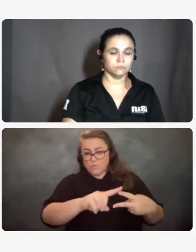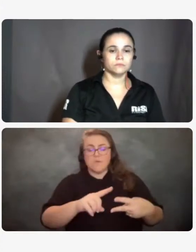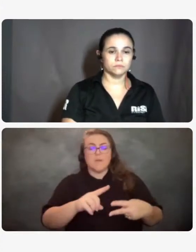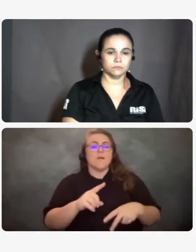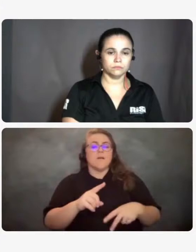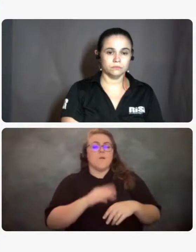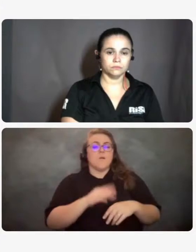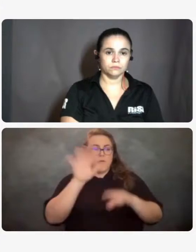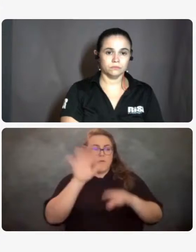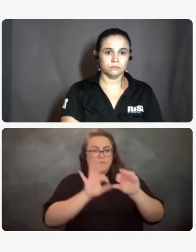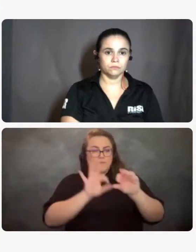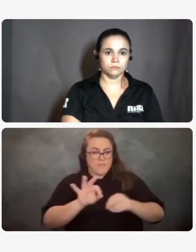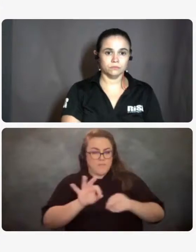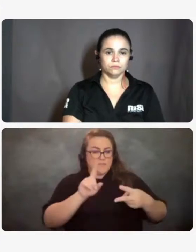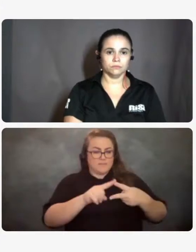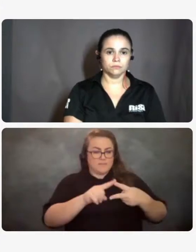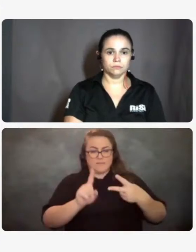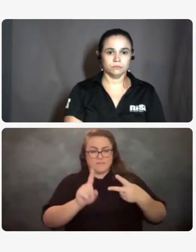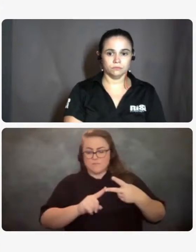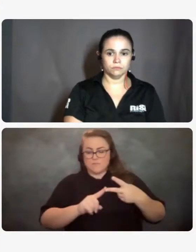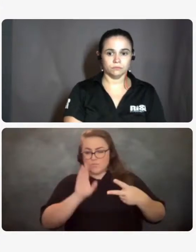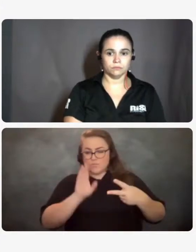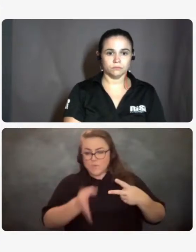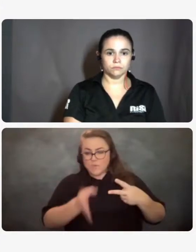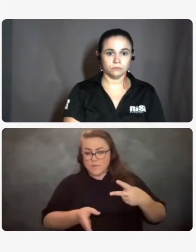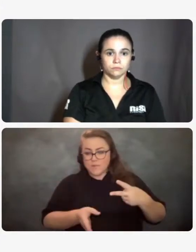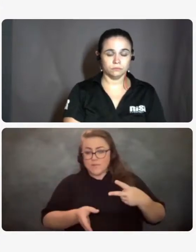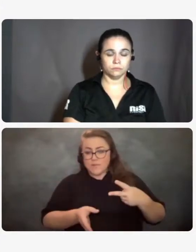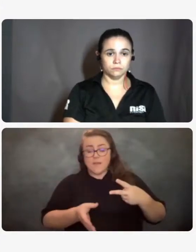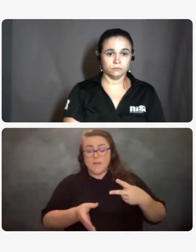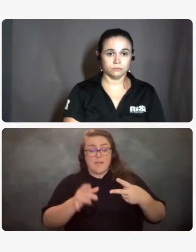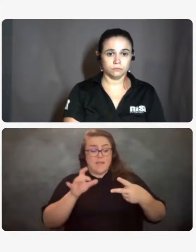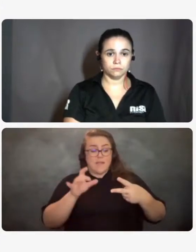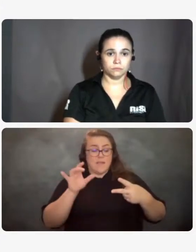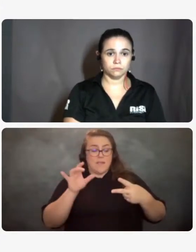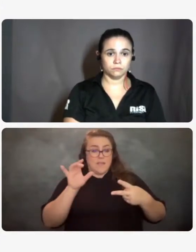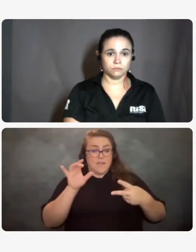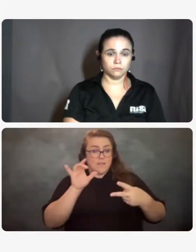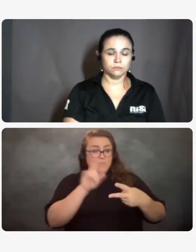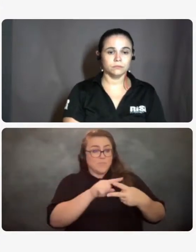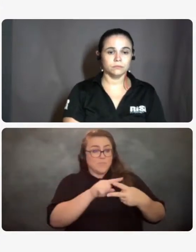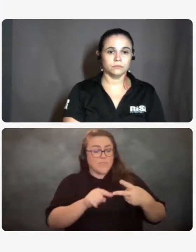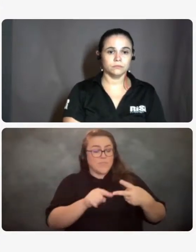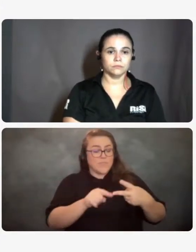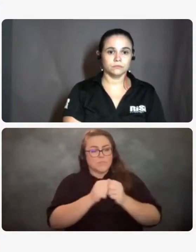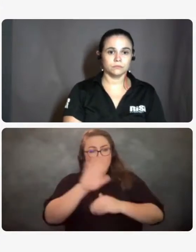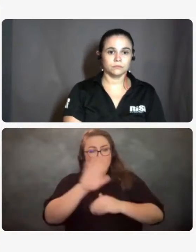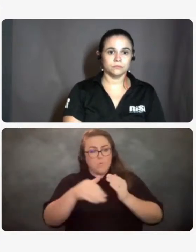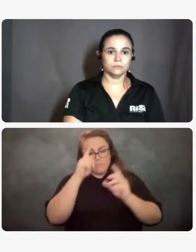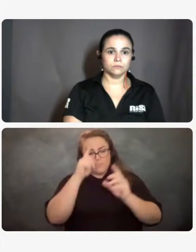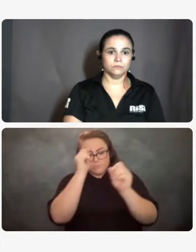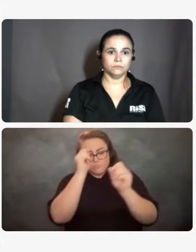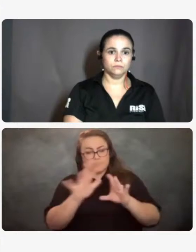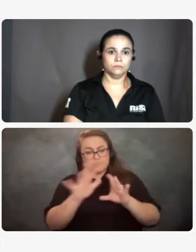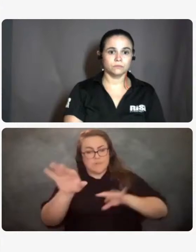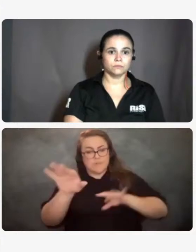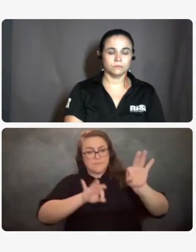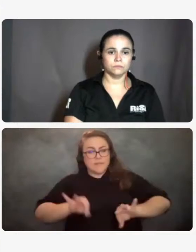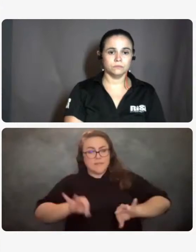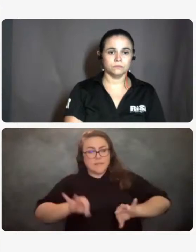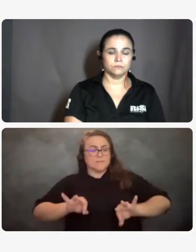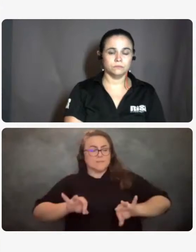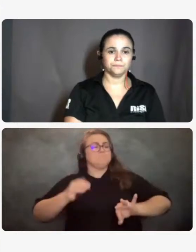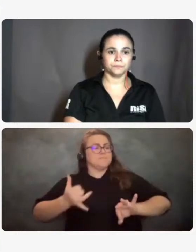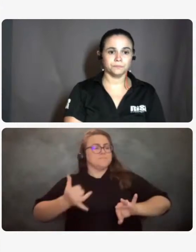And with that overview of the actions taken, plus the presentations you've seen, we're happy to bring anyone up for questions you may